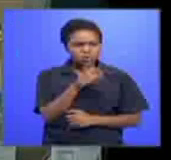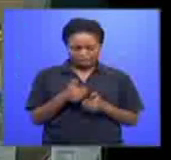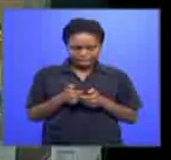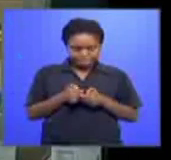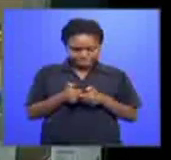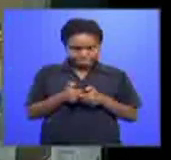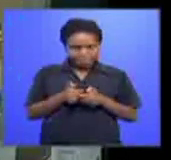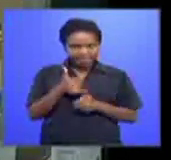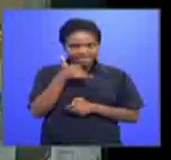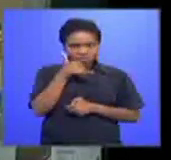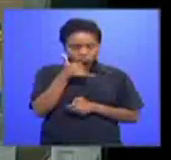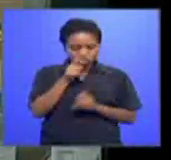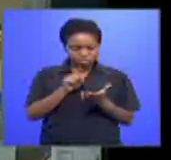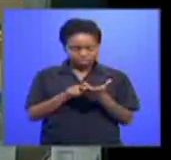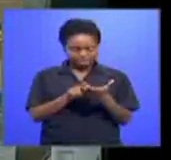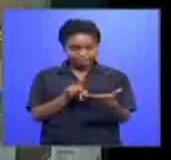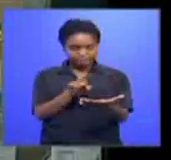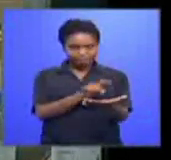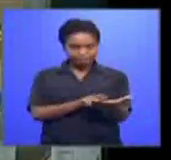electronic communications.